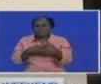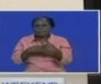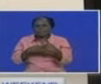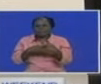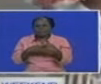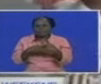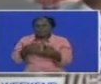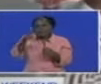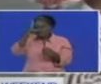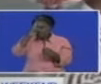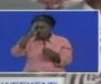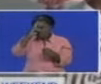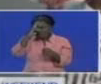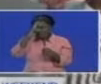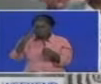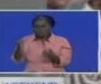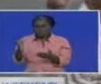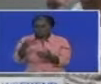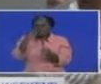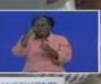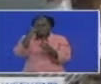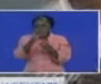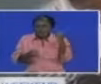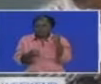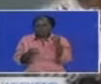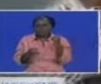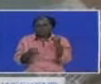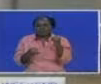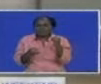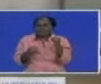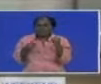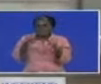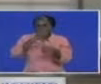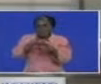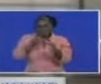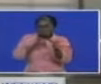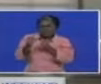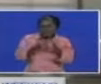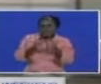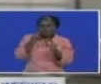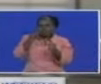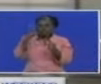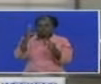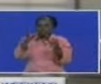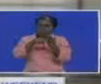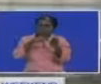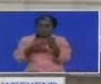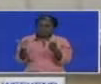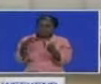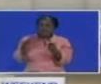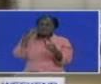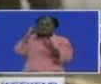The policemen who had placed 8 boxers in the final saw 5 of them win their bouts to collect a total of 22 points and bag the final leg of